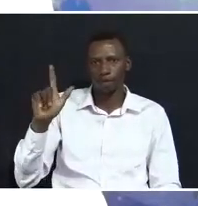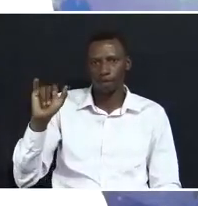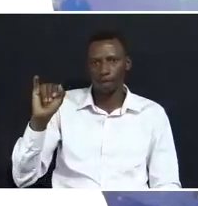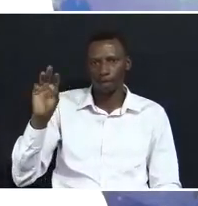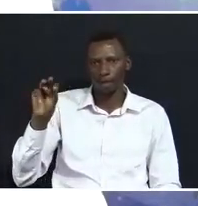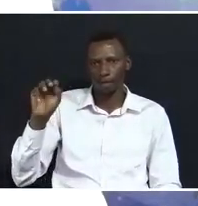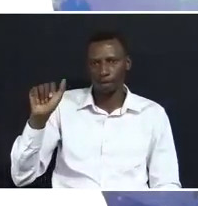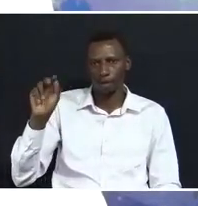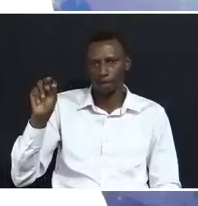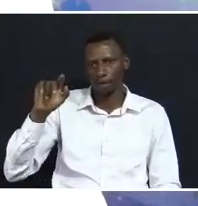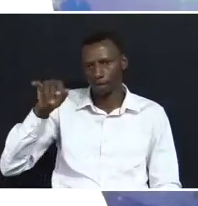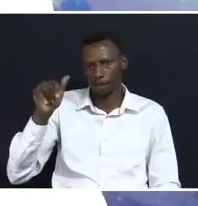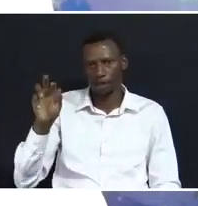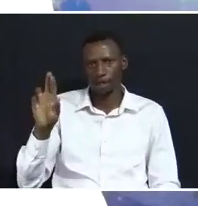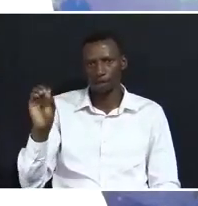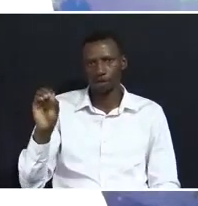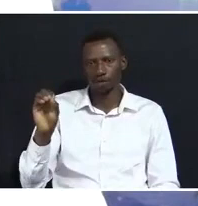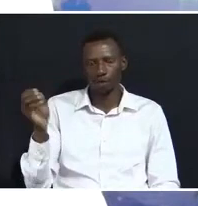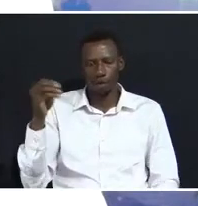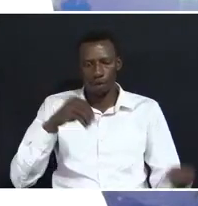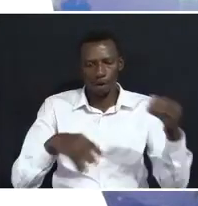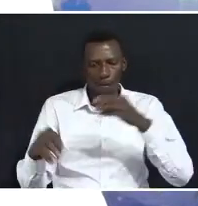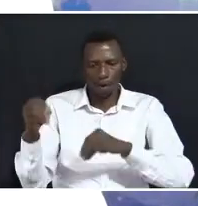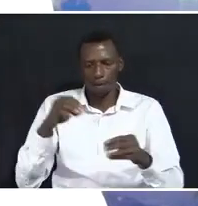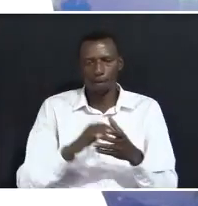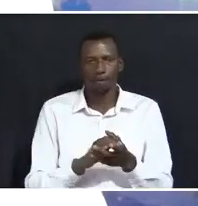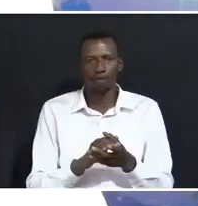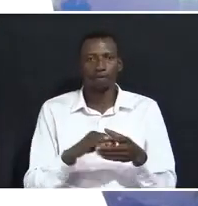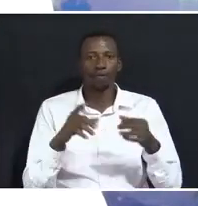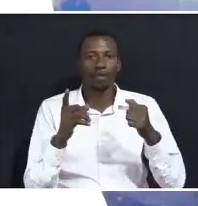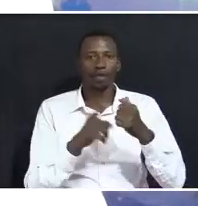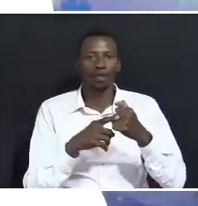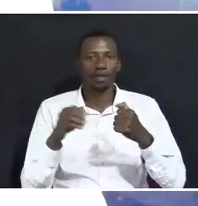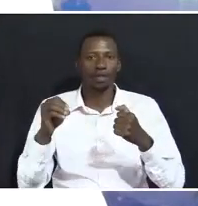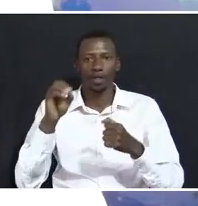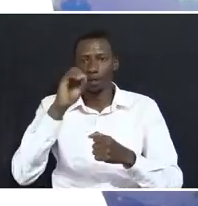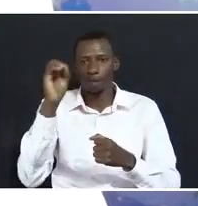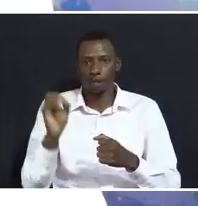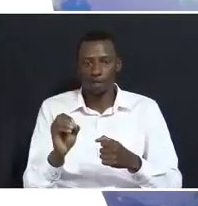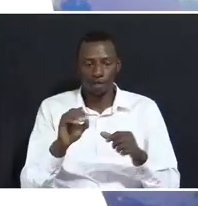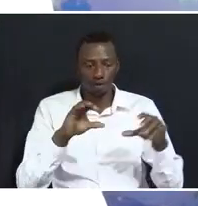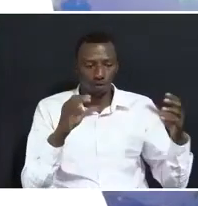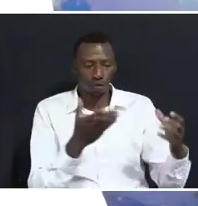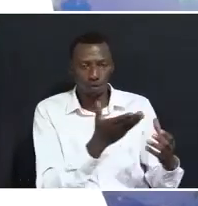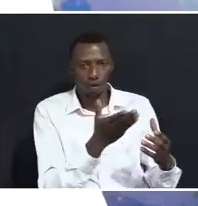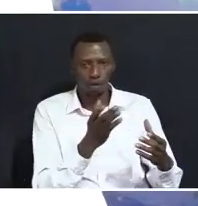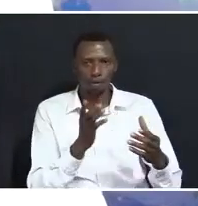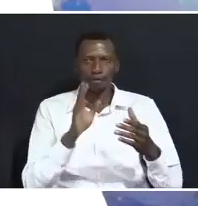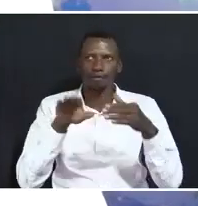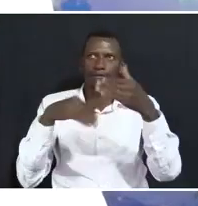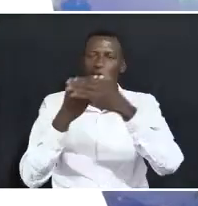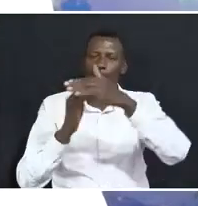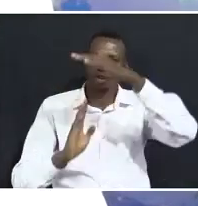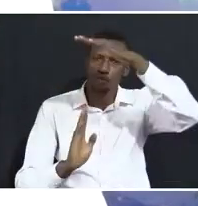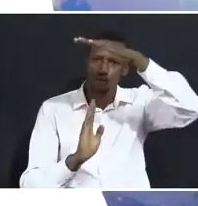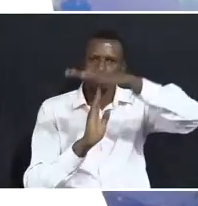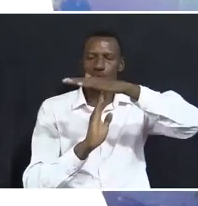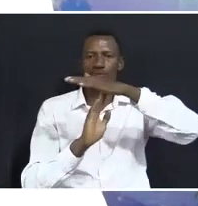Against incredible odds, 60% of the group made it to the summit.